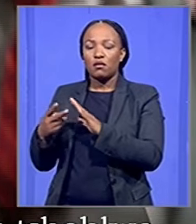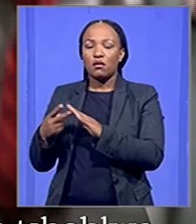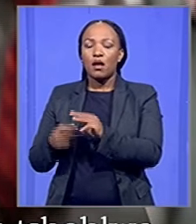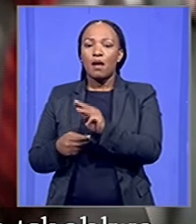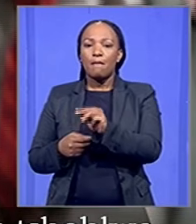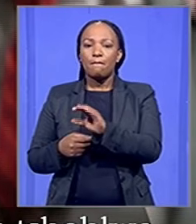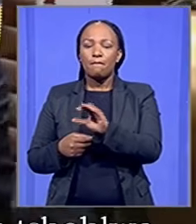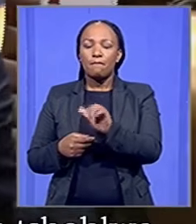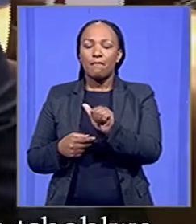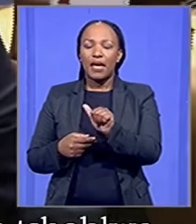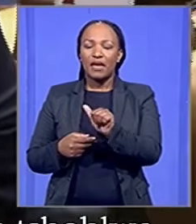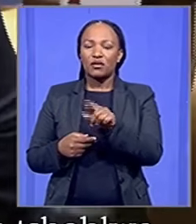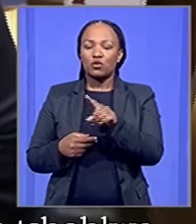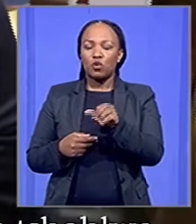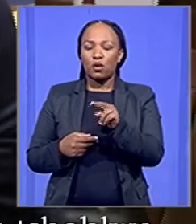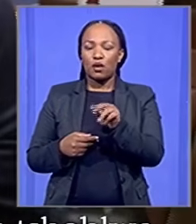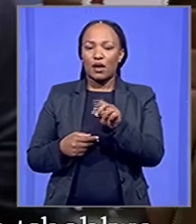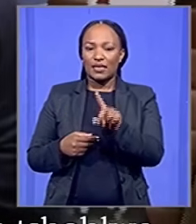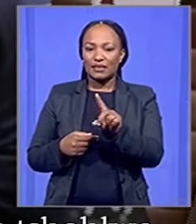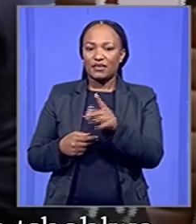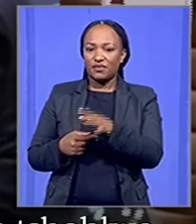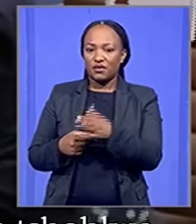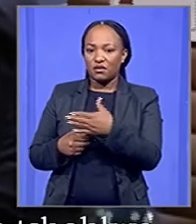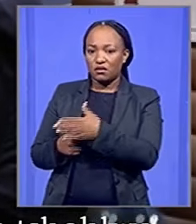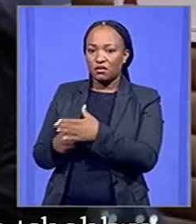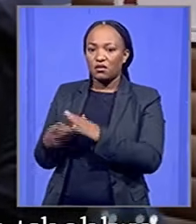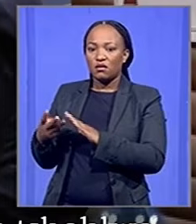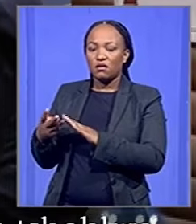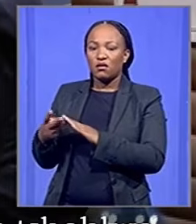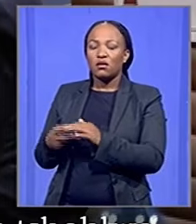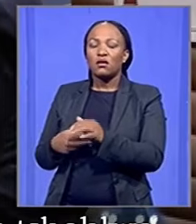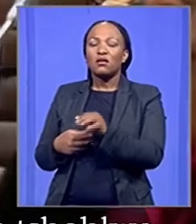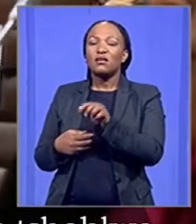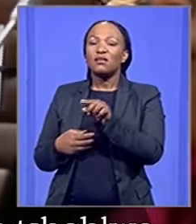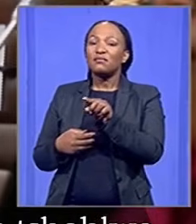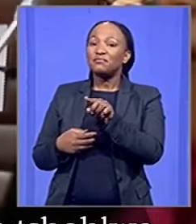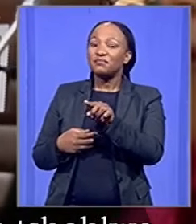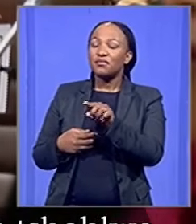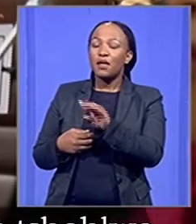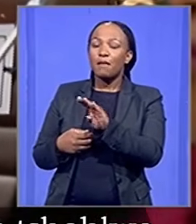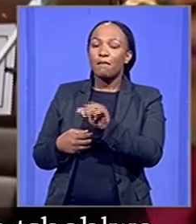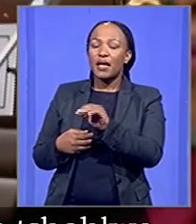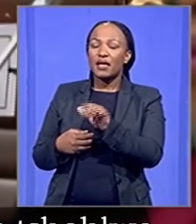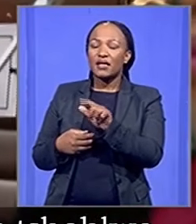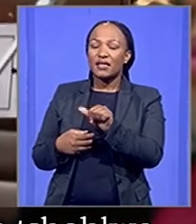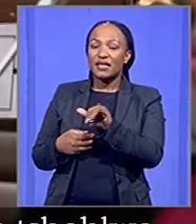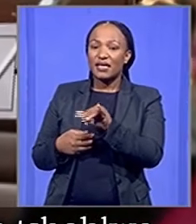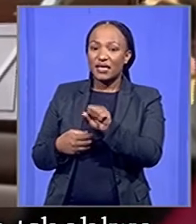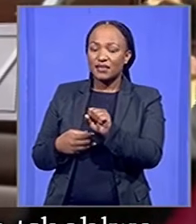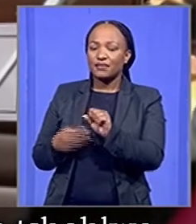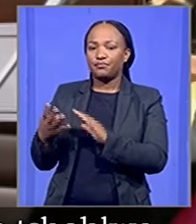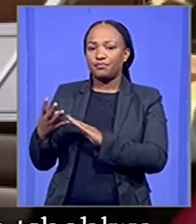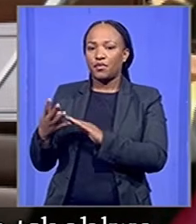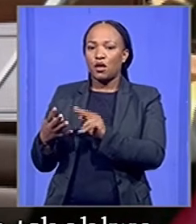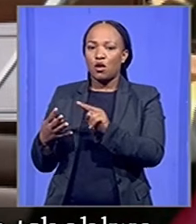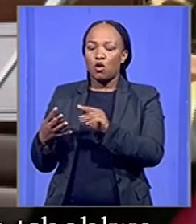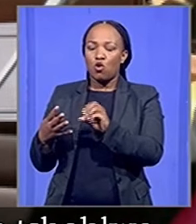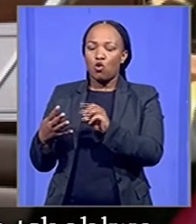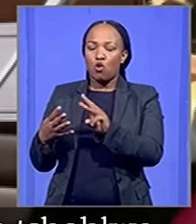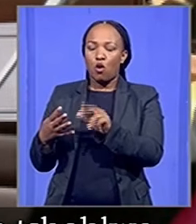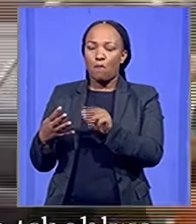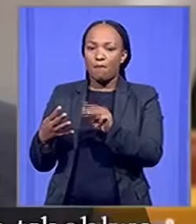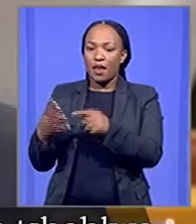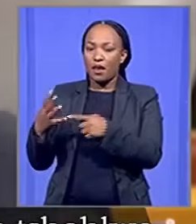wa hae. Bentley Fass o ile a kgethwa jwalo ka moetapele wa kgwebo ha Norman Shushu a kgethuwe jwalo ka moetapele wa mokga